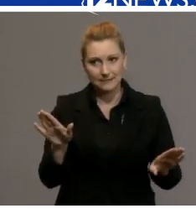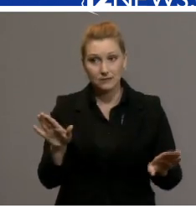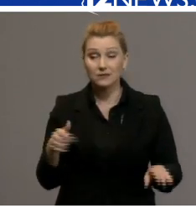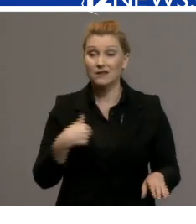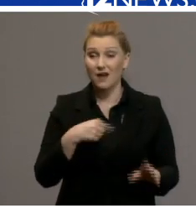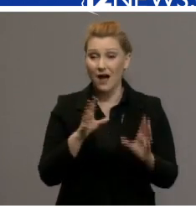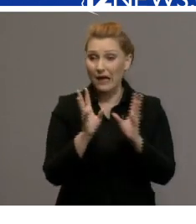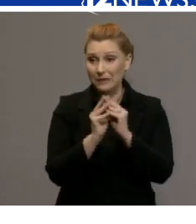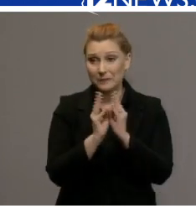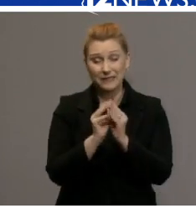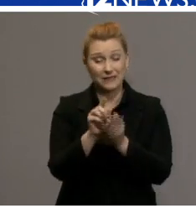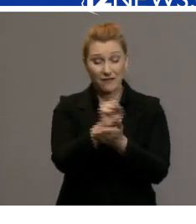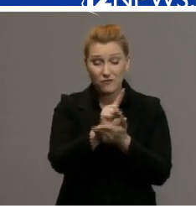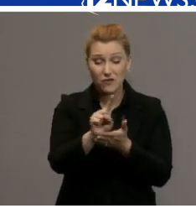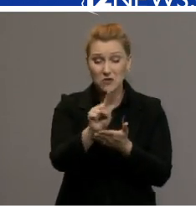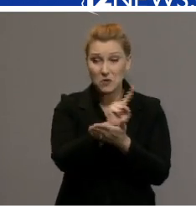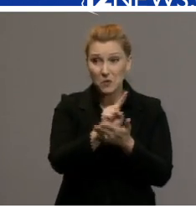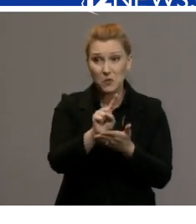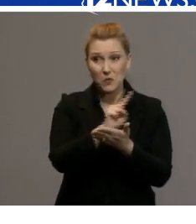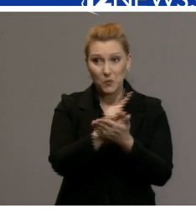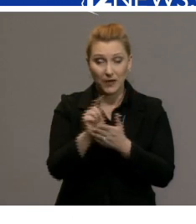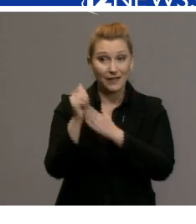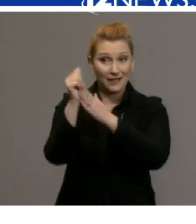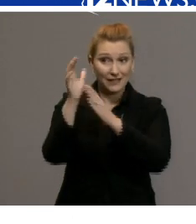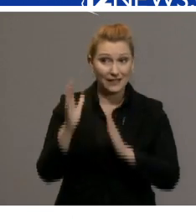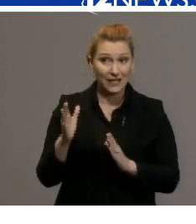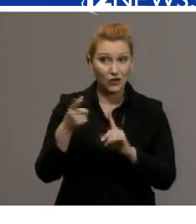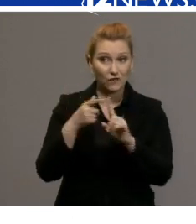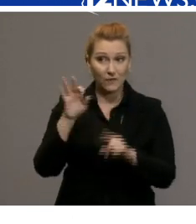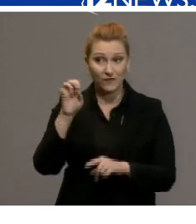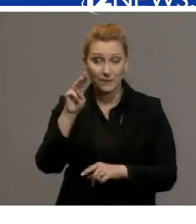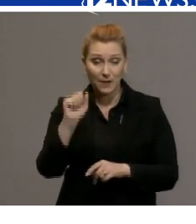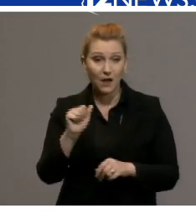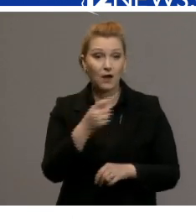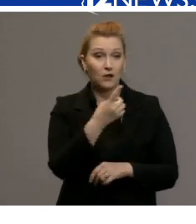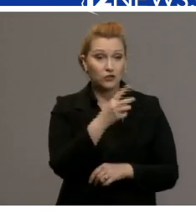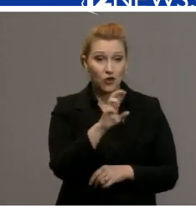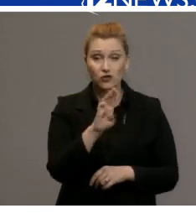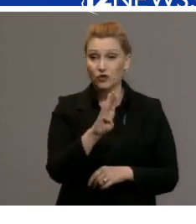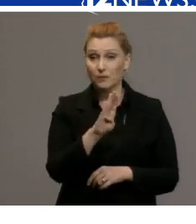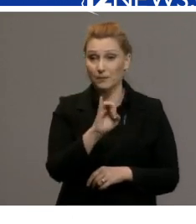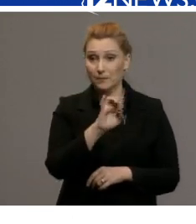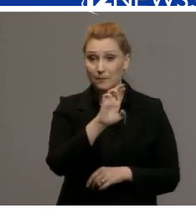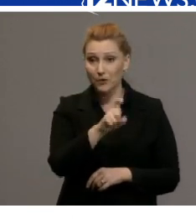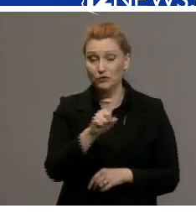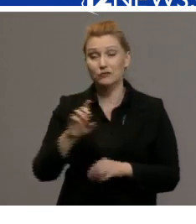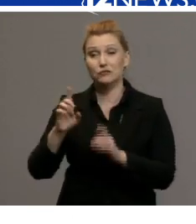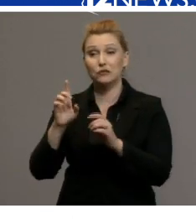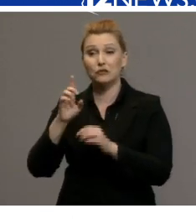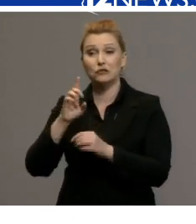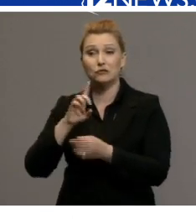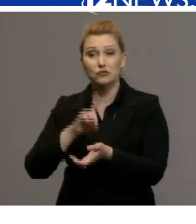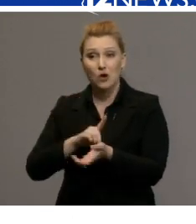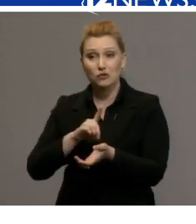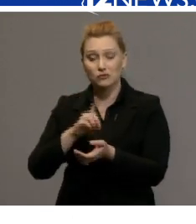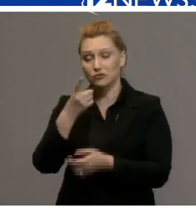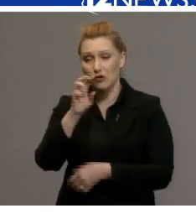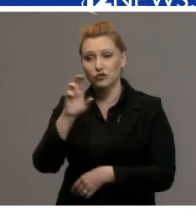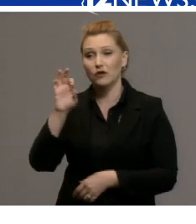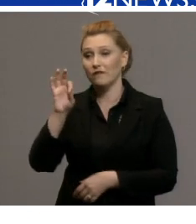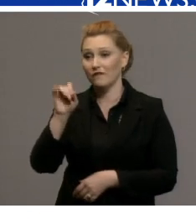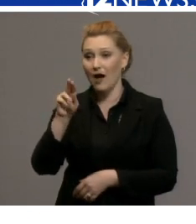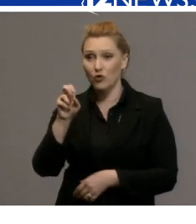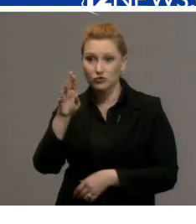of FEMA, Dr. Deborah Birx, Dr. Anthony Fauci, and Robert Redfield. CDC sets the